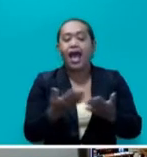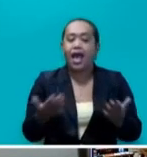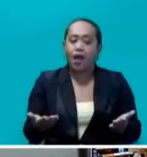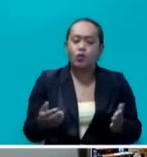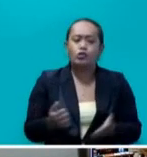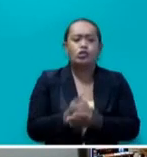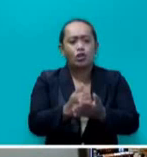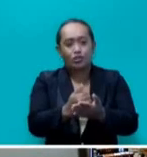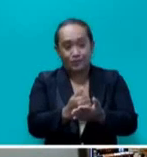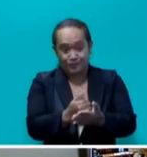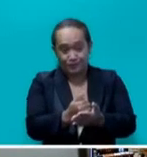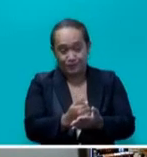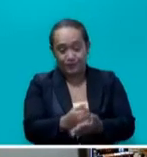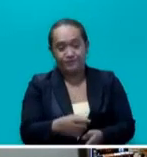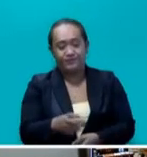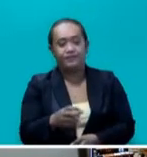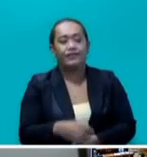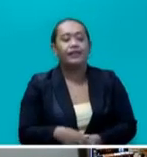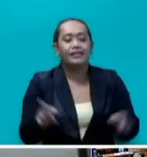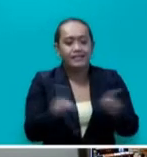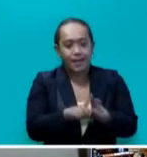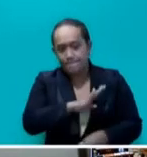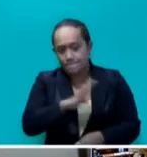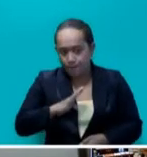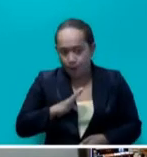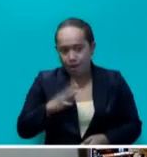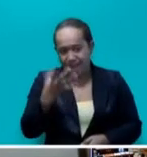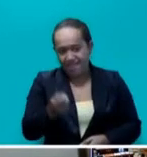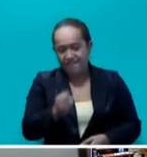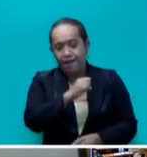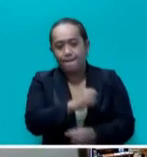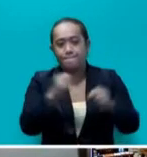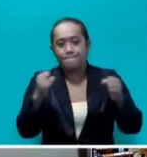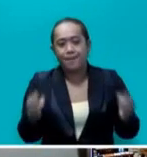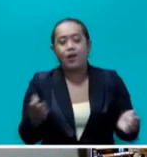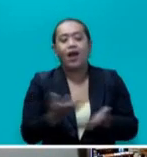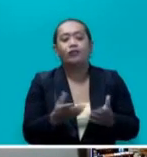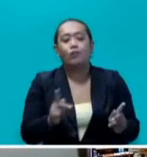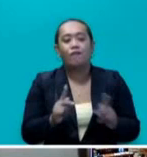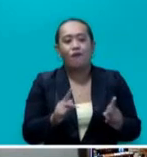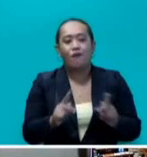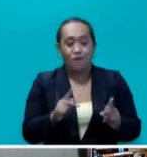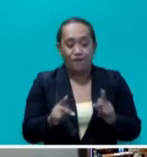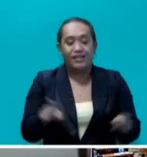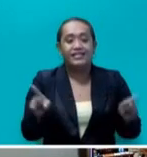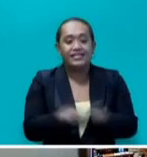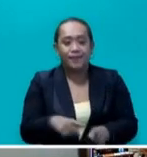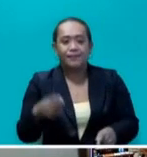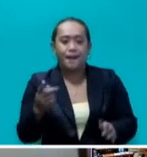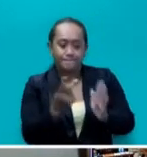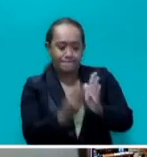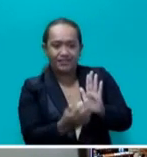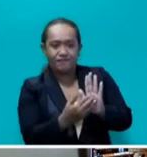scholarship holders. The Act also provides the Board with such powers necessary for the performance of its functions under the Act. Section 14 of the Act establishes